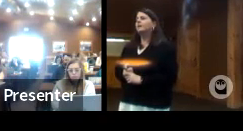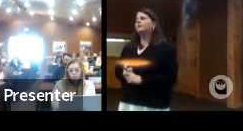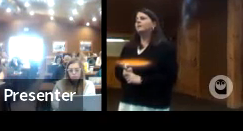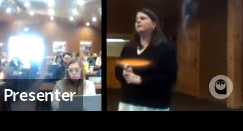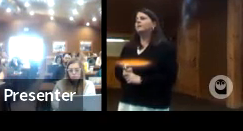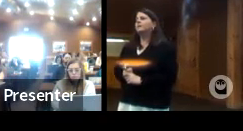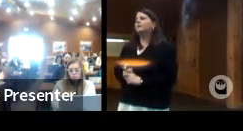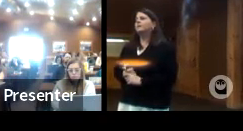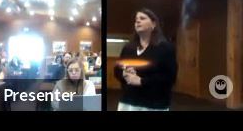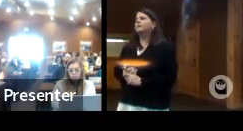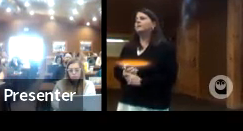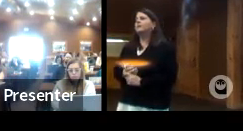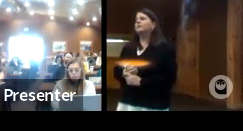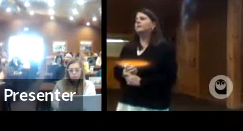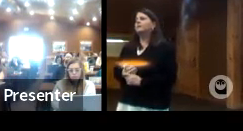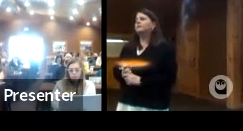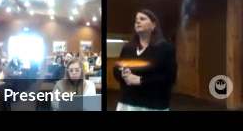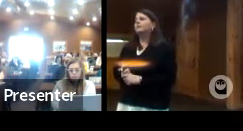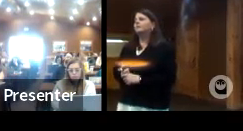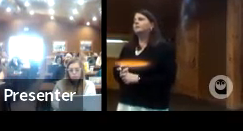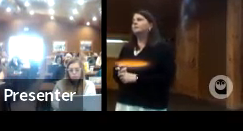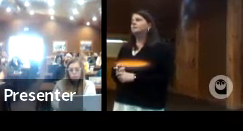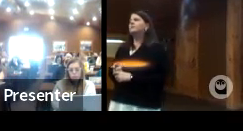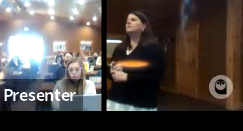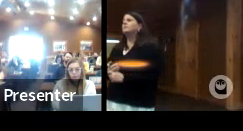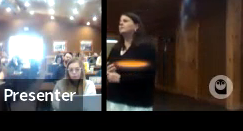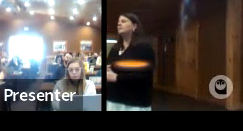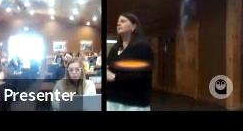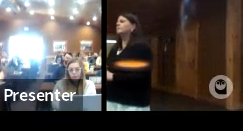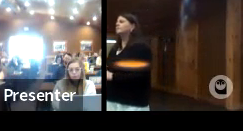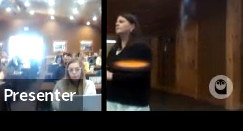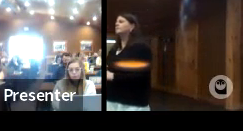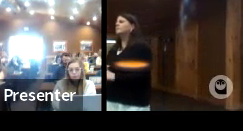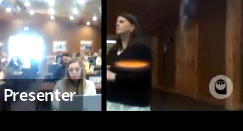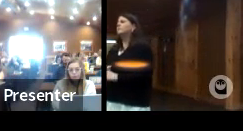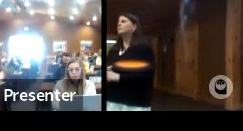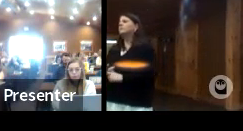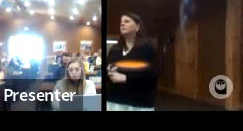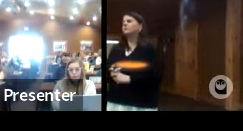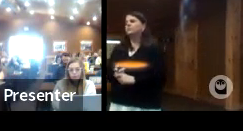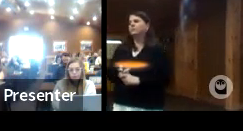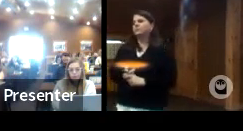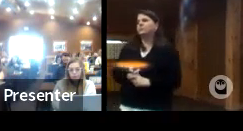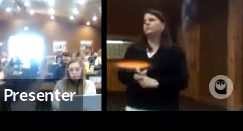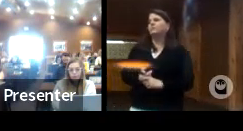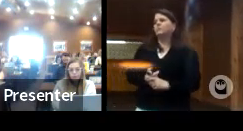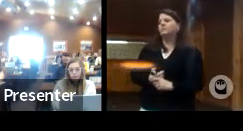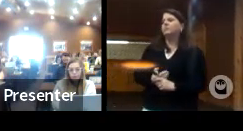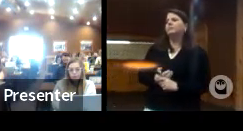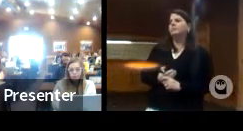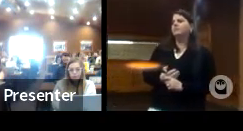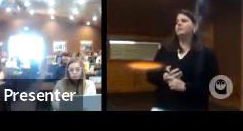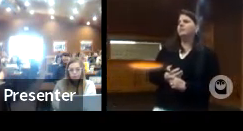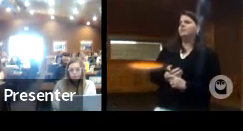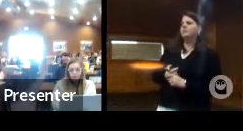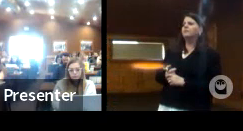lying, it can damage that. It's an advocate relationship. And so I think it's always good take into account how it affects your victim and if they're